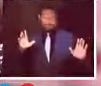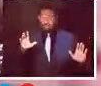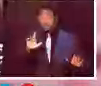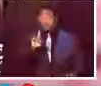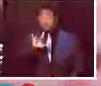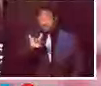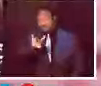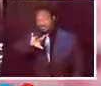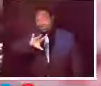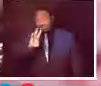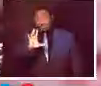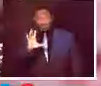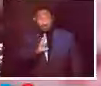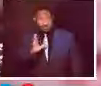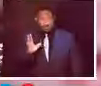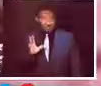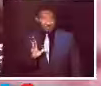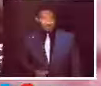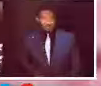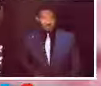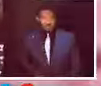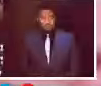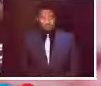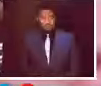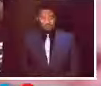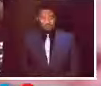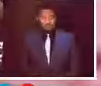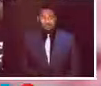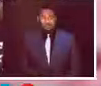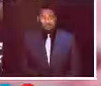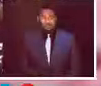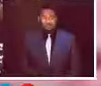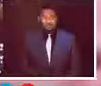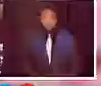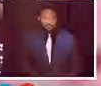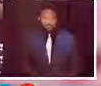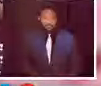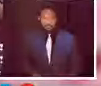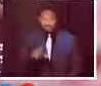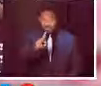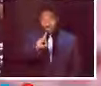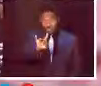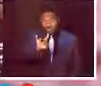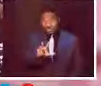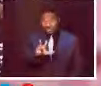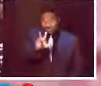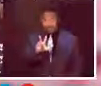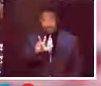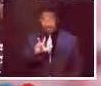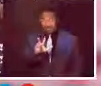the independent 4, you have 1, no problem. 183 NDC. Let me deal with NDC. You have 183 today.